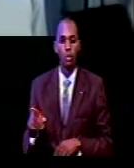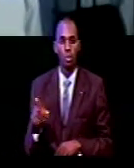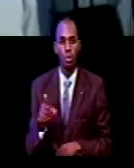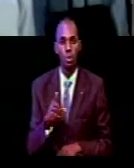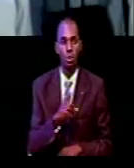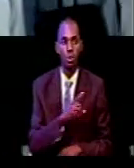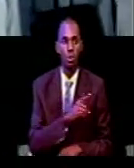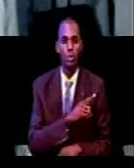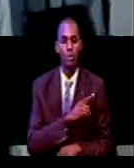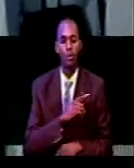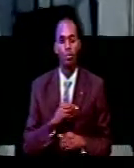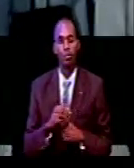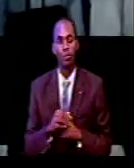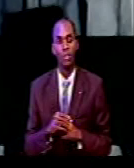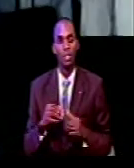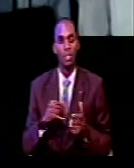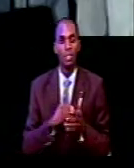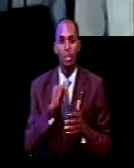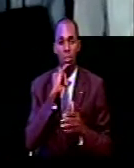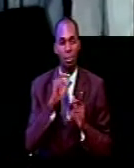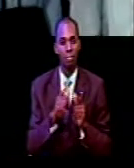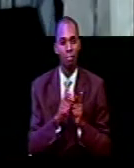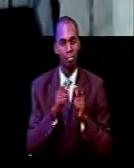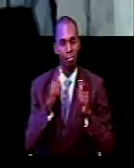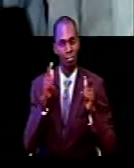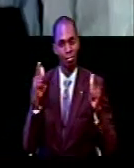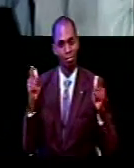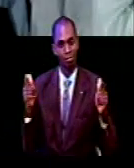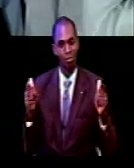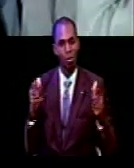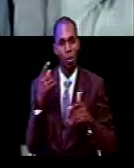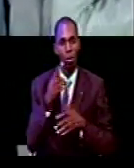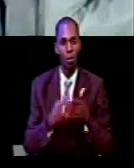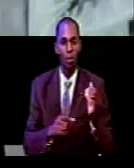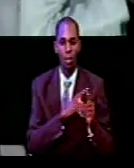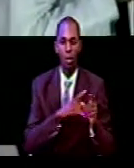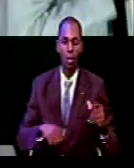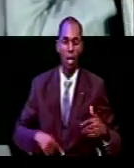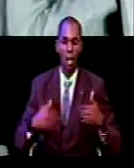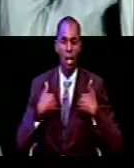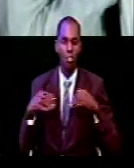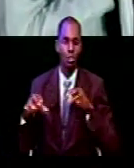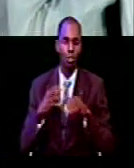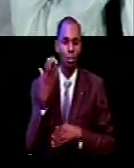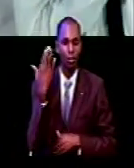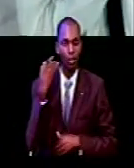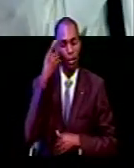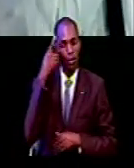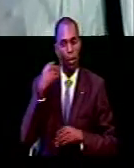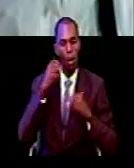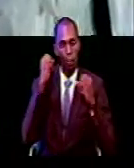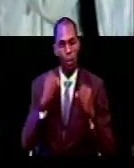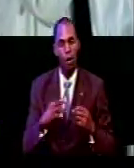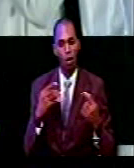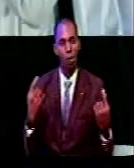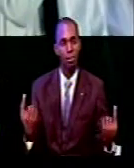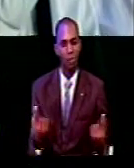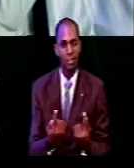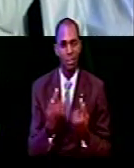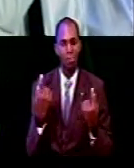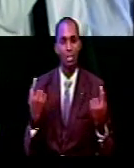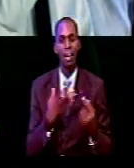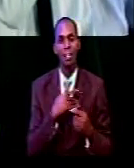of God. This is it all for you. It is emancipation. Emancipation.